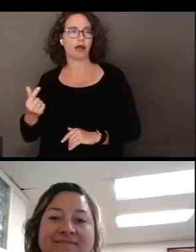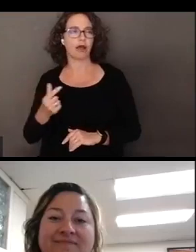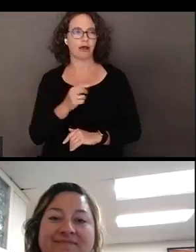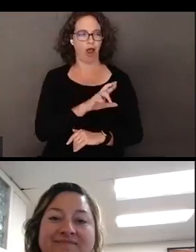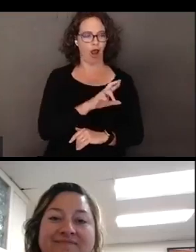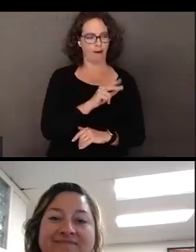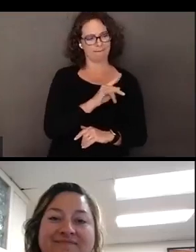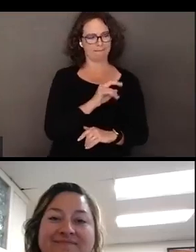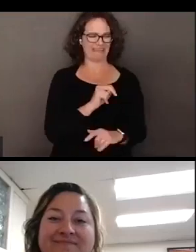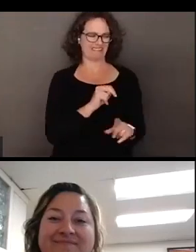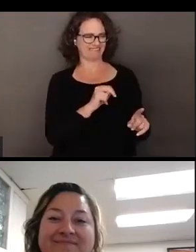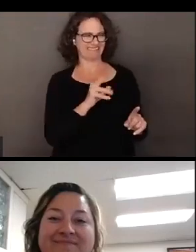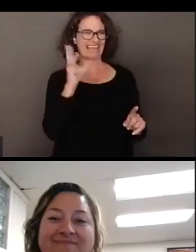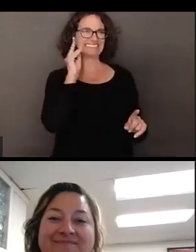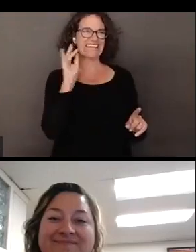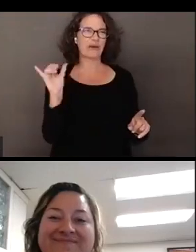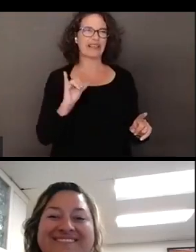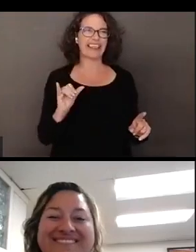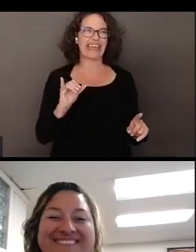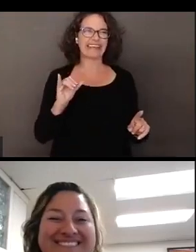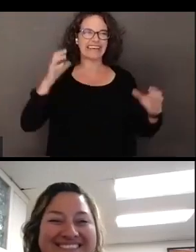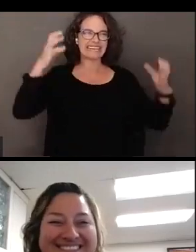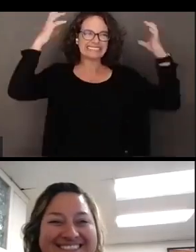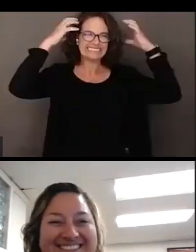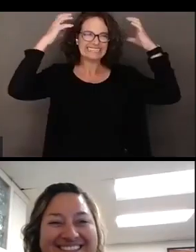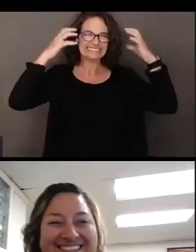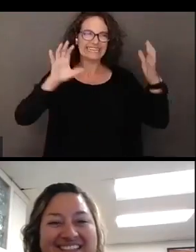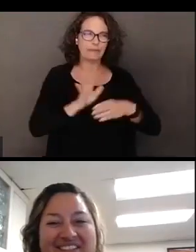bit like a Disney movie or something.